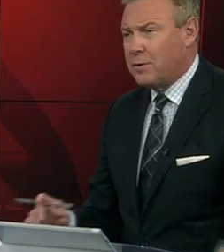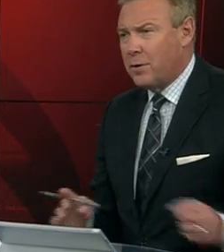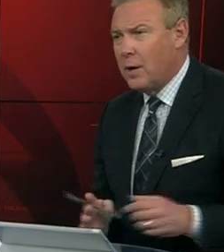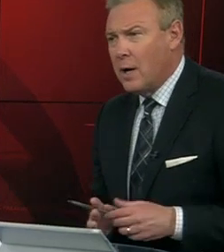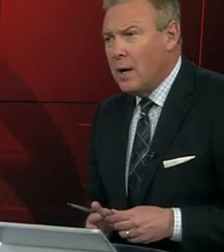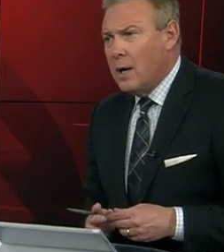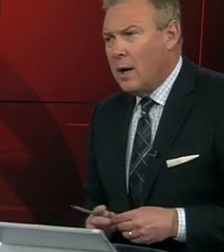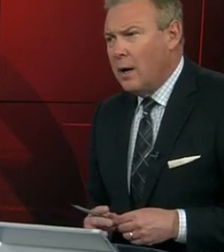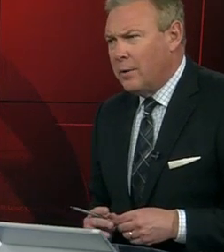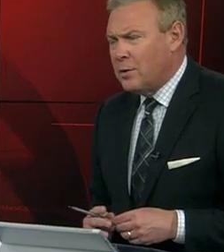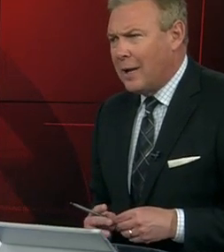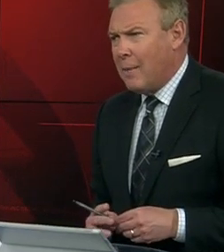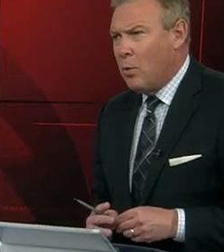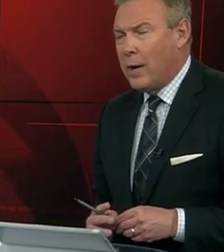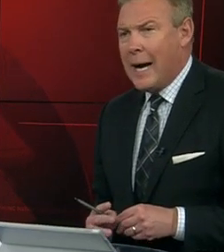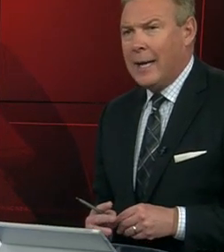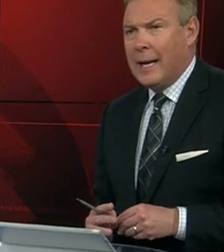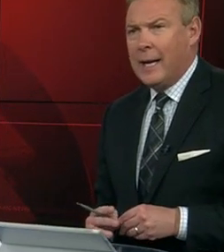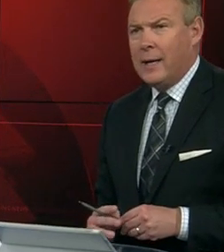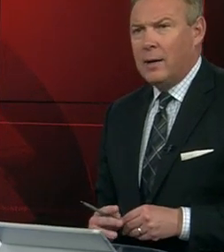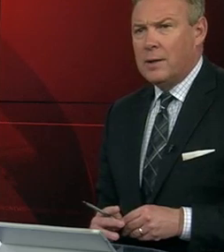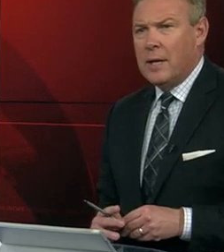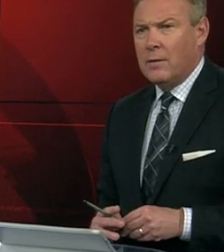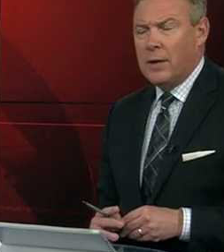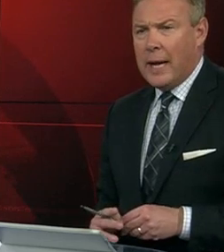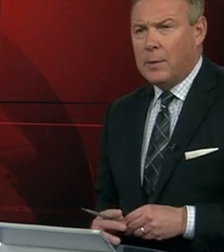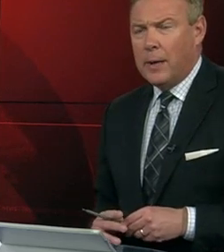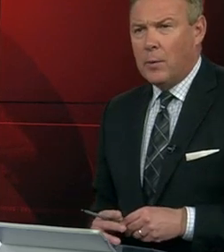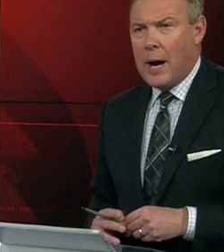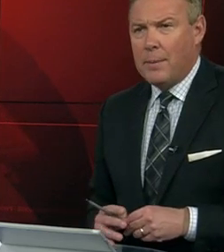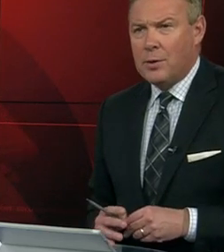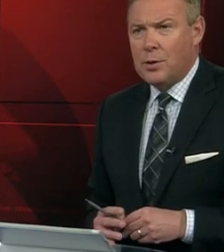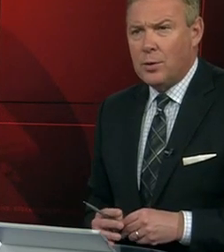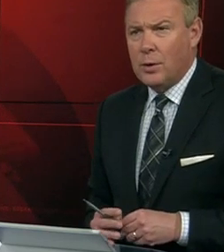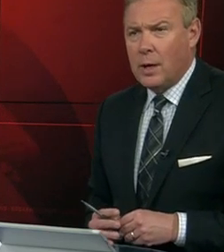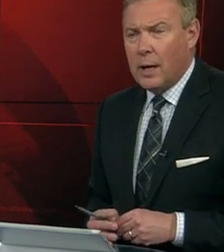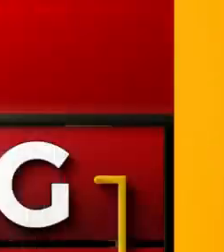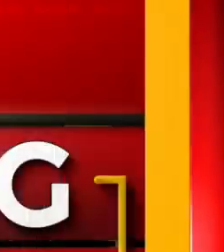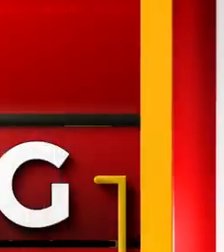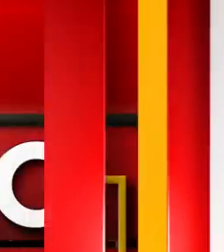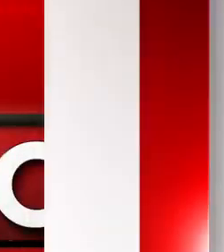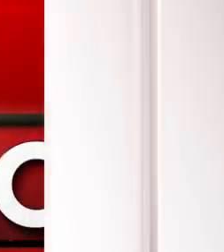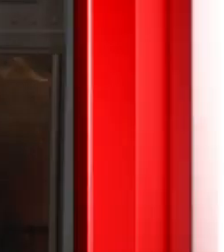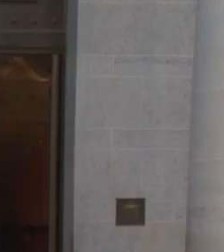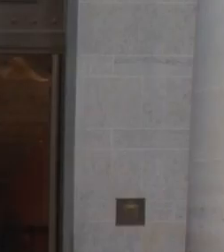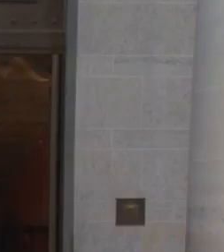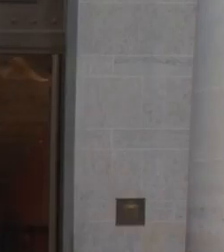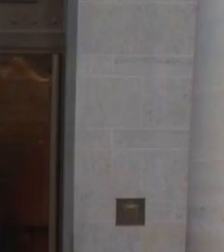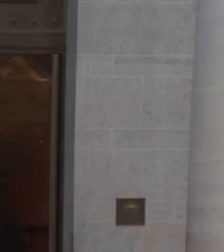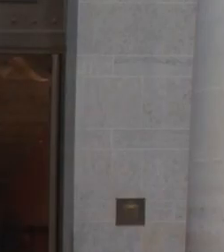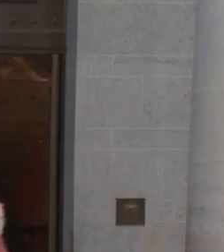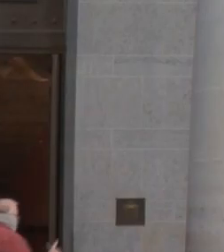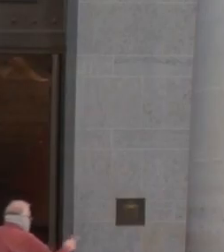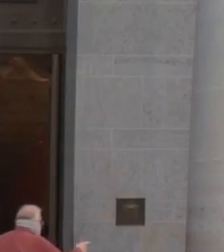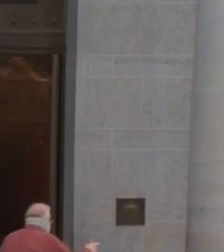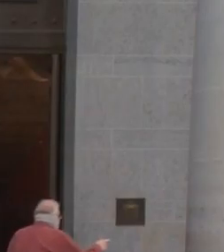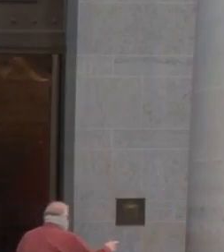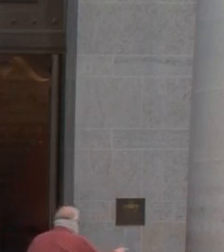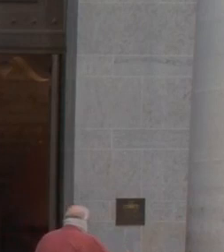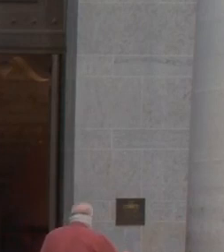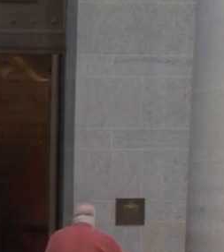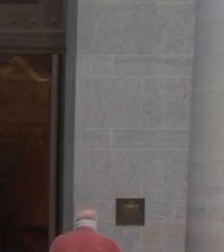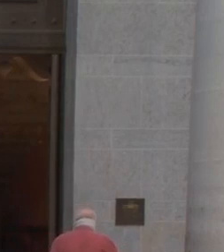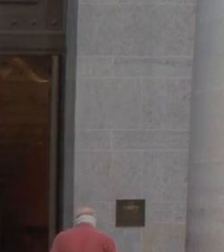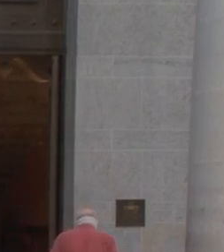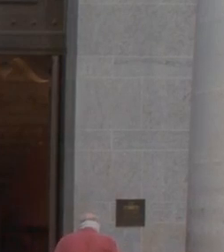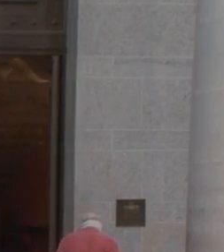corrections officer. There's a lot more to highlight in here. Let's head over to Adrienne Robbins, who again has been at the press conference today for her